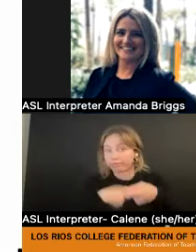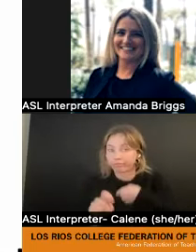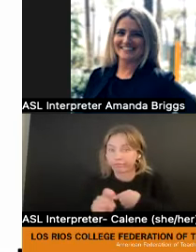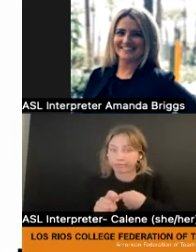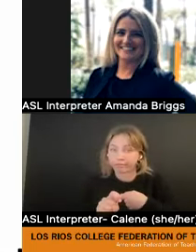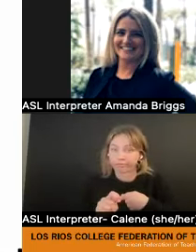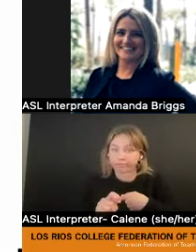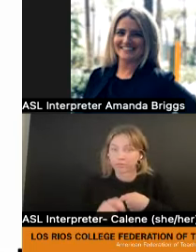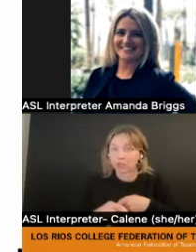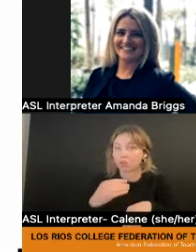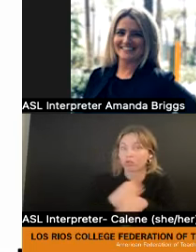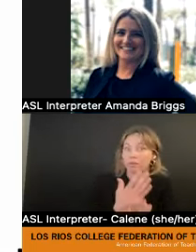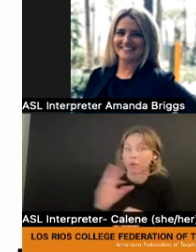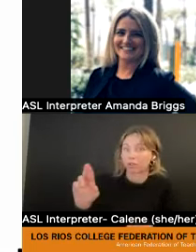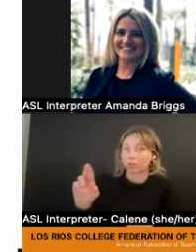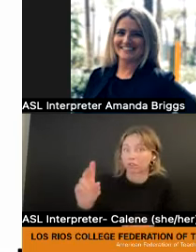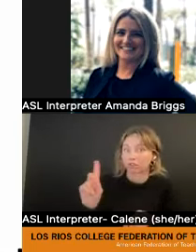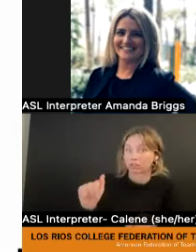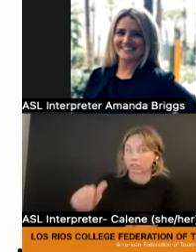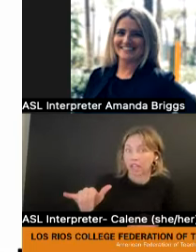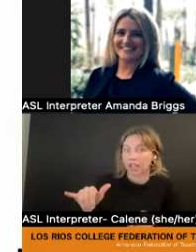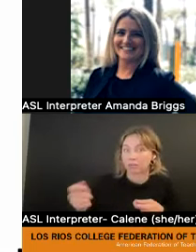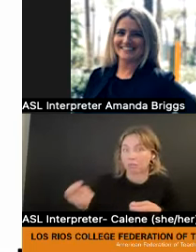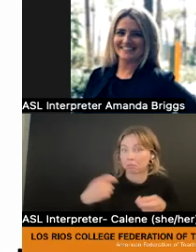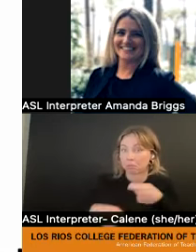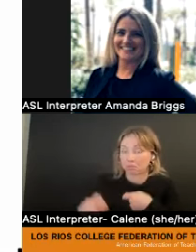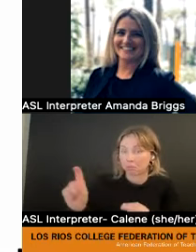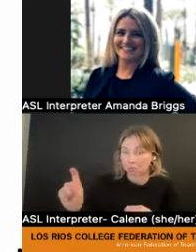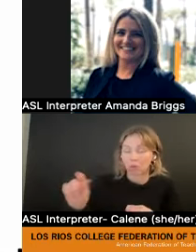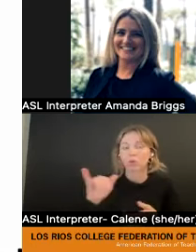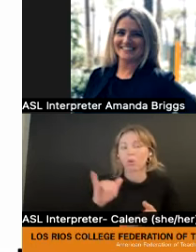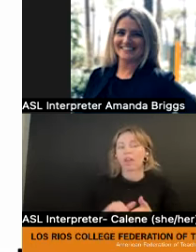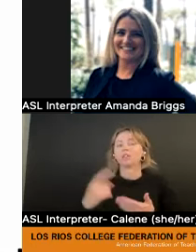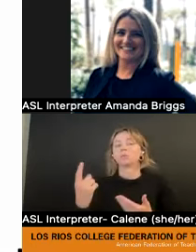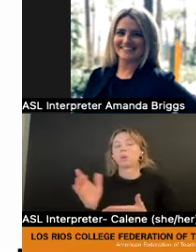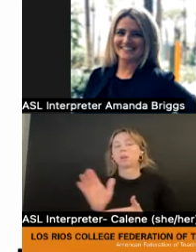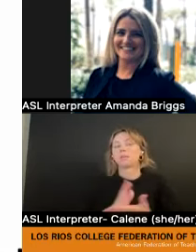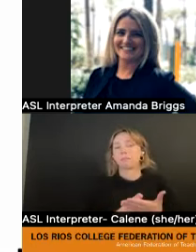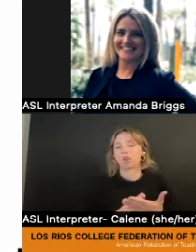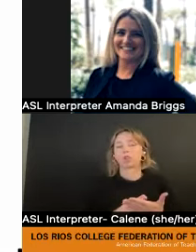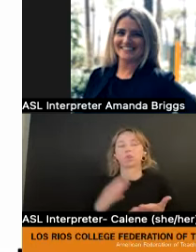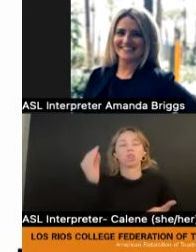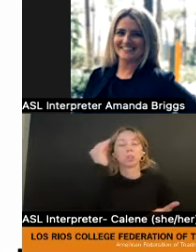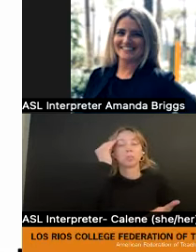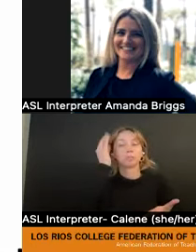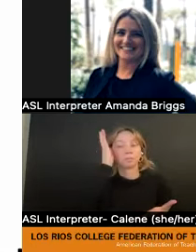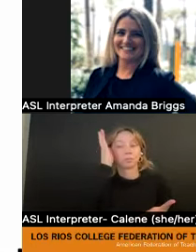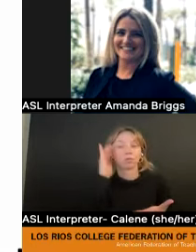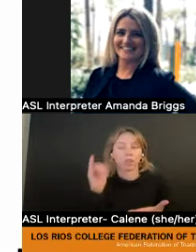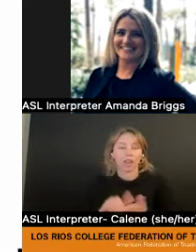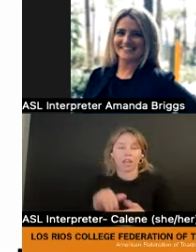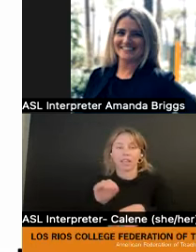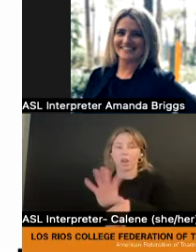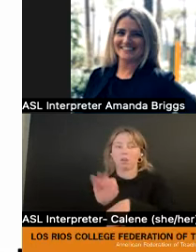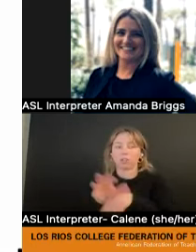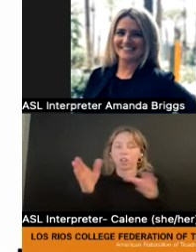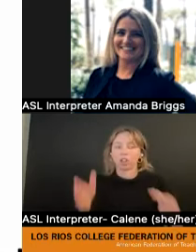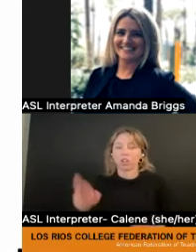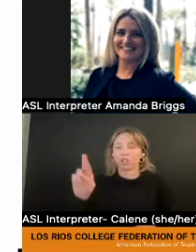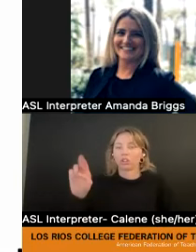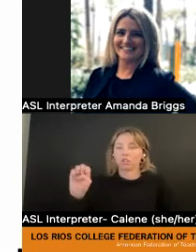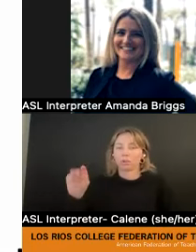their remote day. And so that is one part to take note of in the counselor remote work piece. Remote work